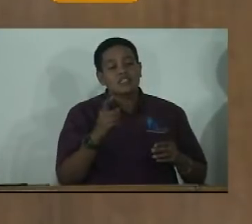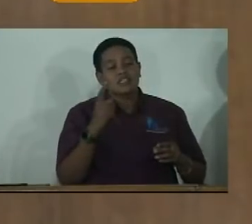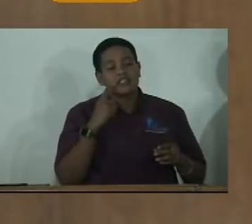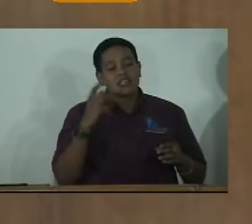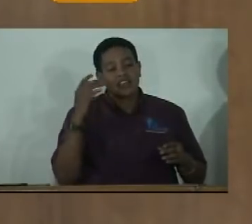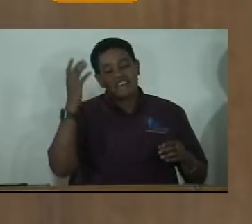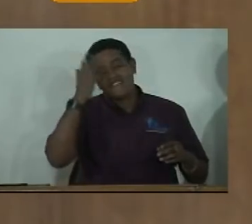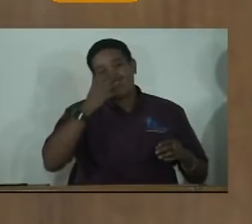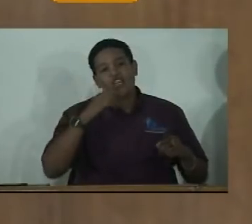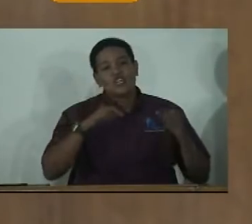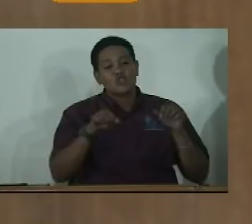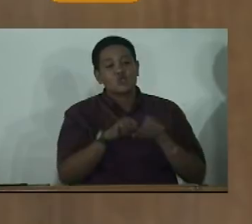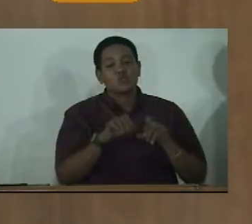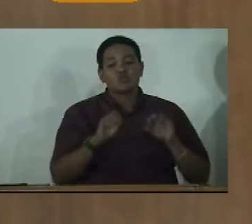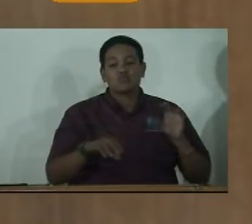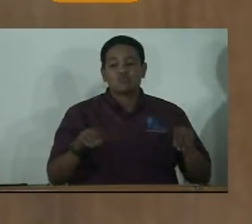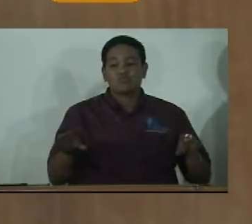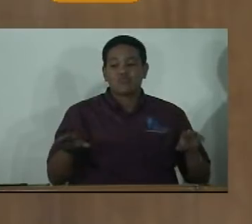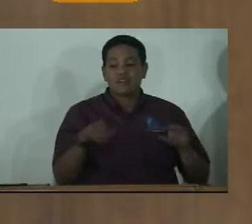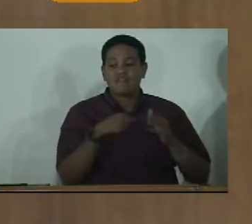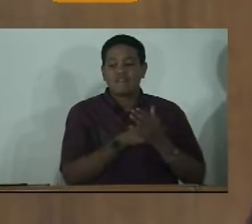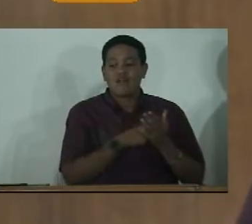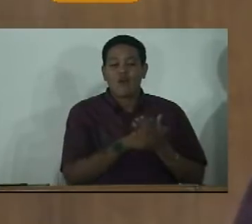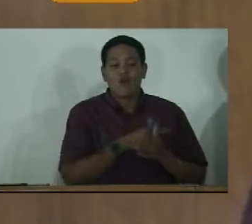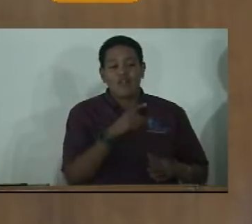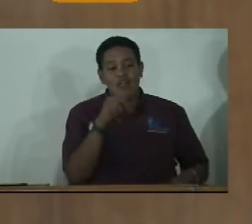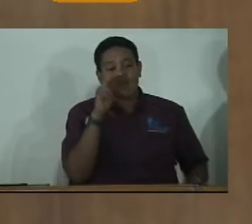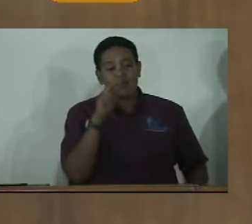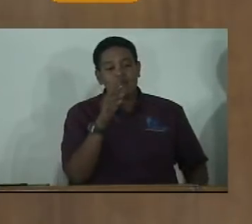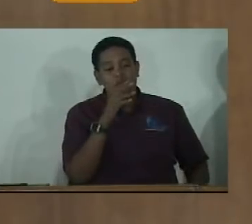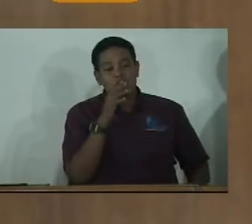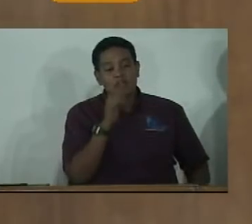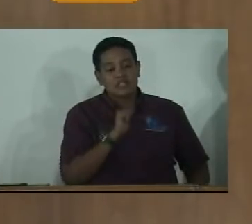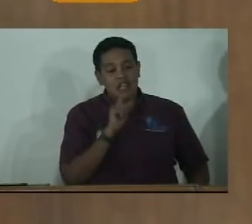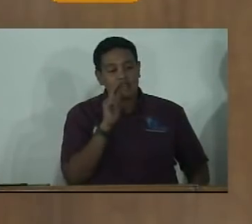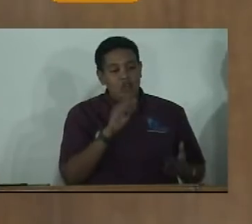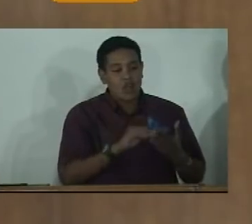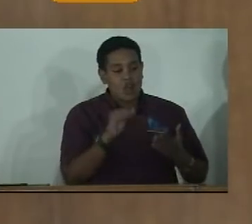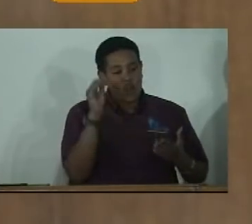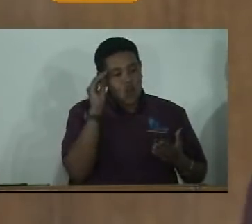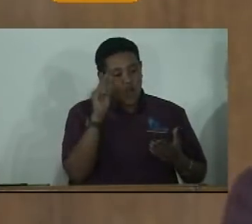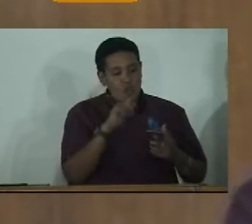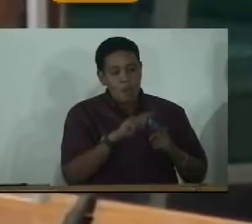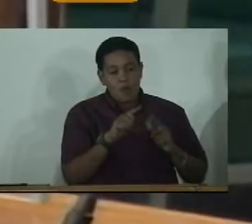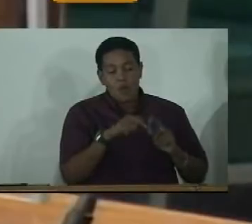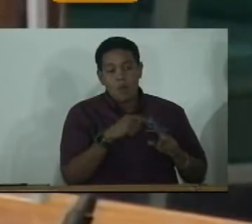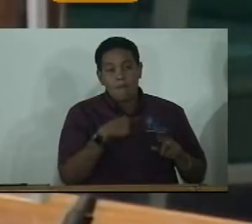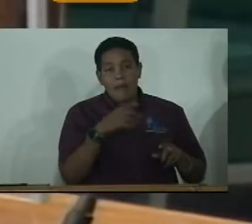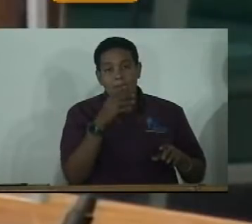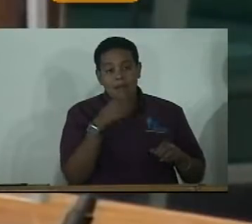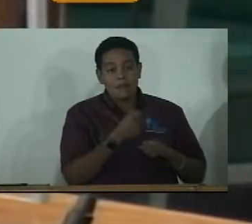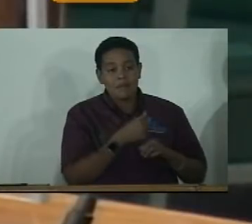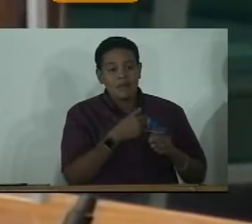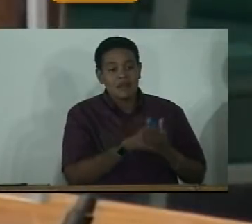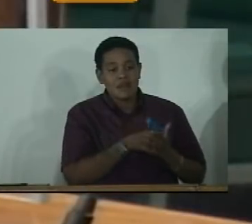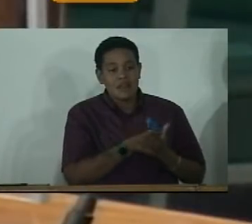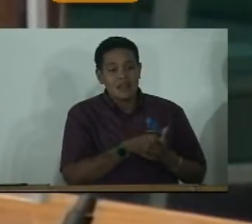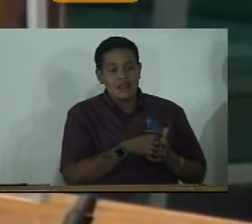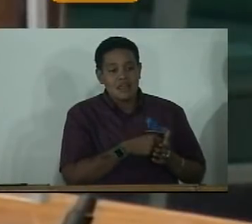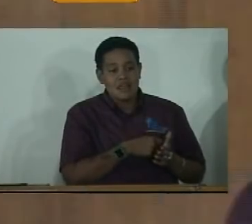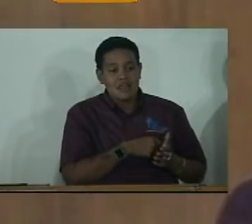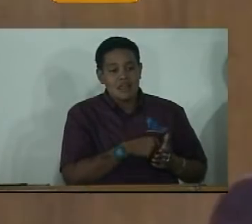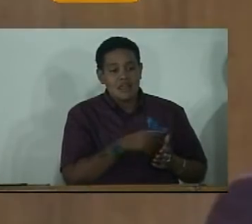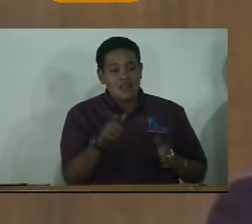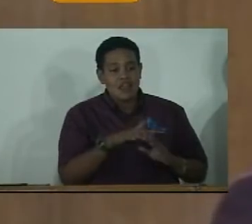shoes and everything have the rest of the flour. I was learning. But when my mother make dumpling, she don't even have to wash the pot, you